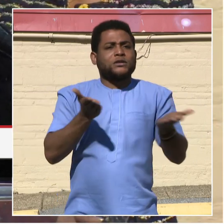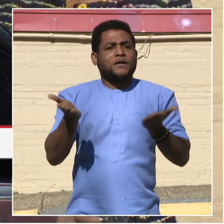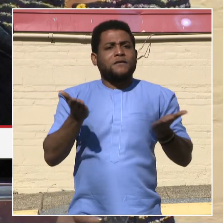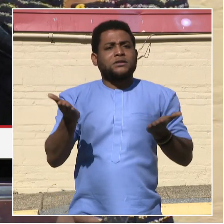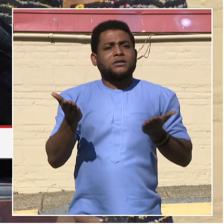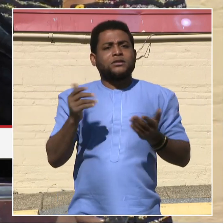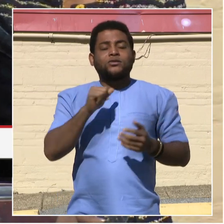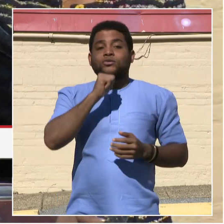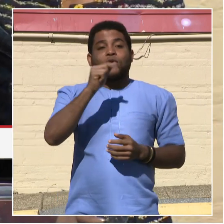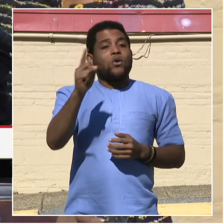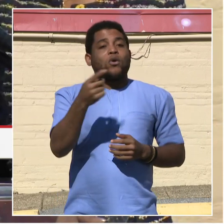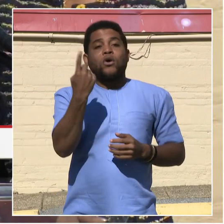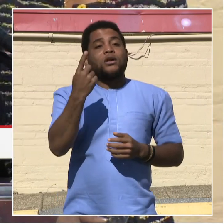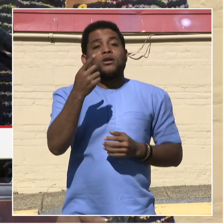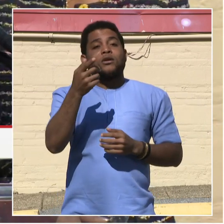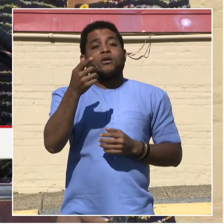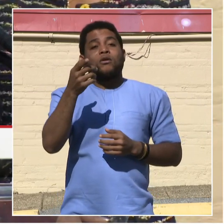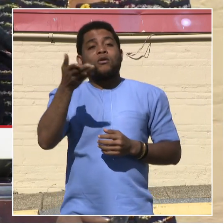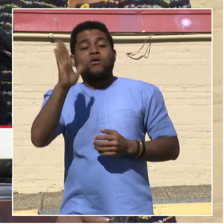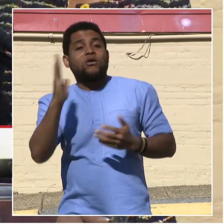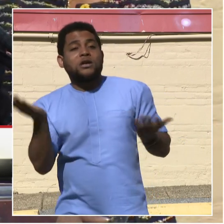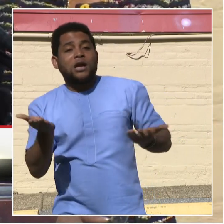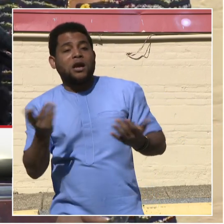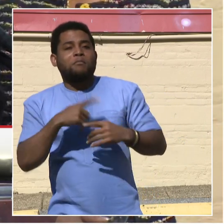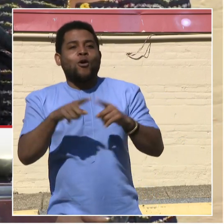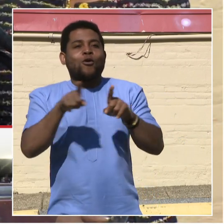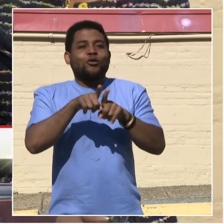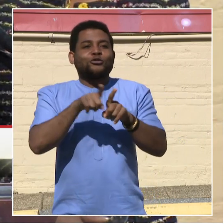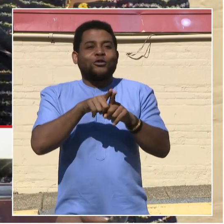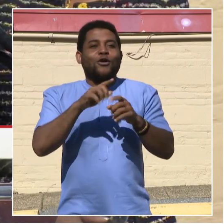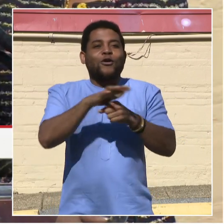hangs out, but local celebrities like yourselves.